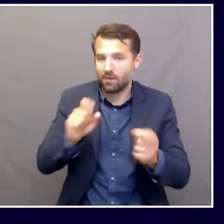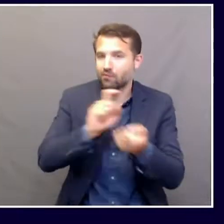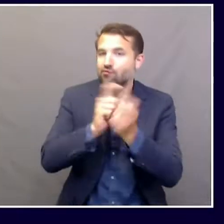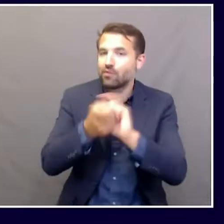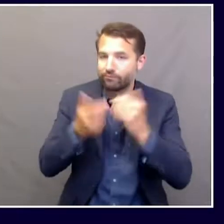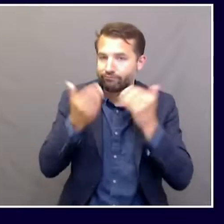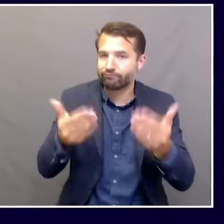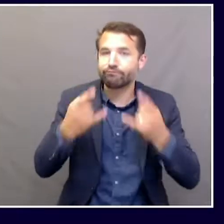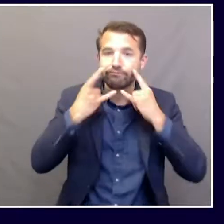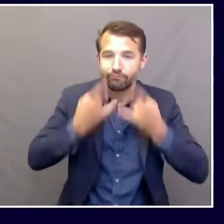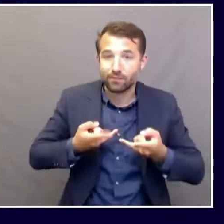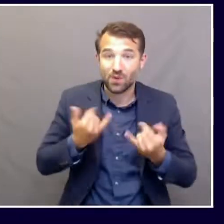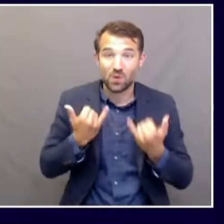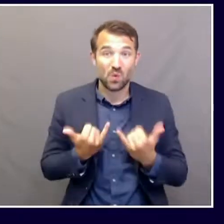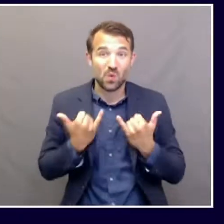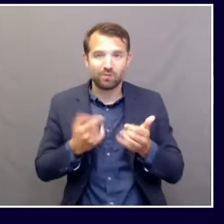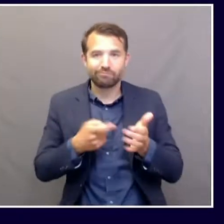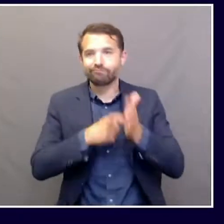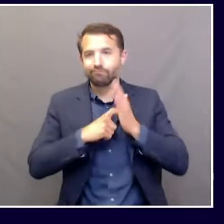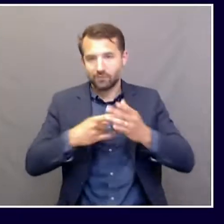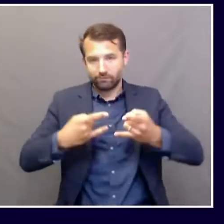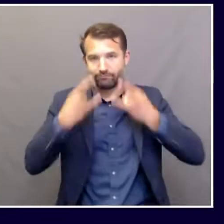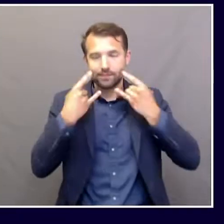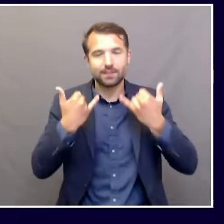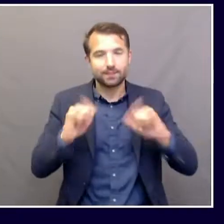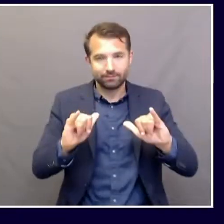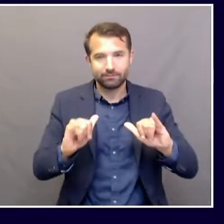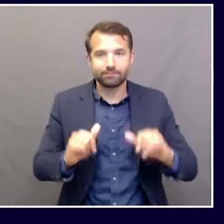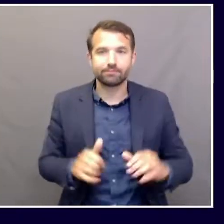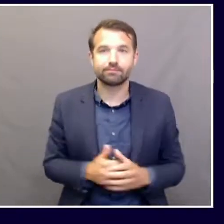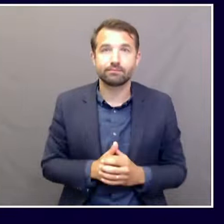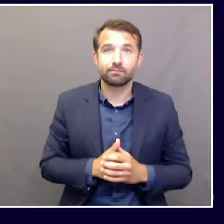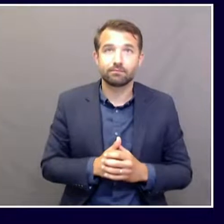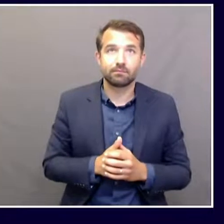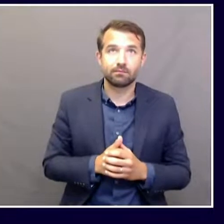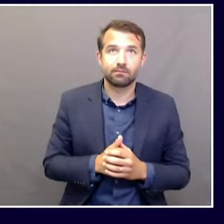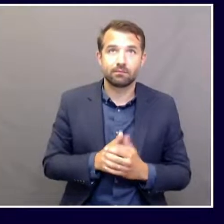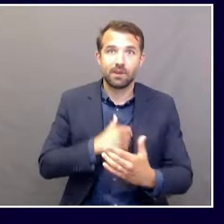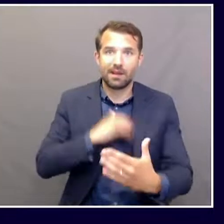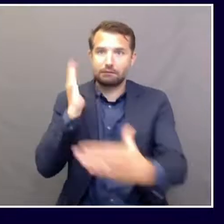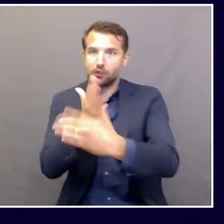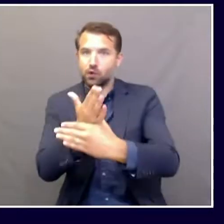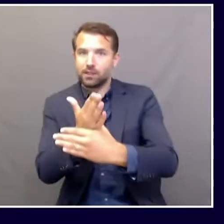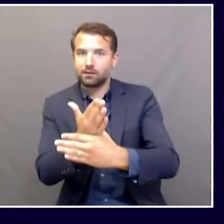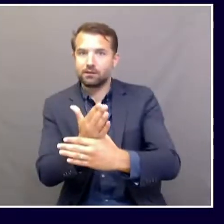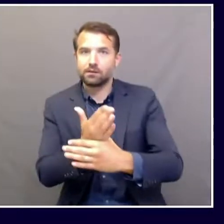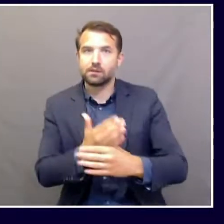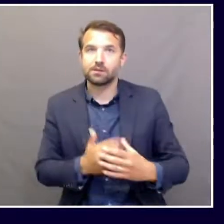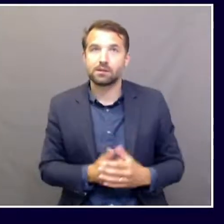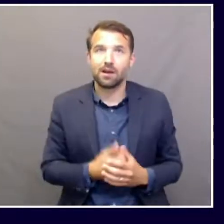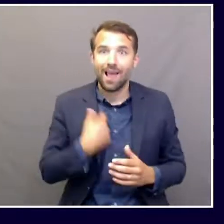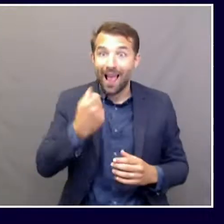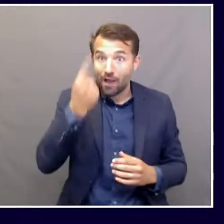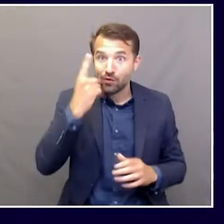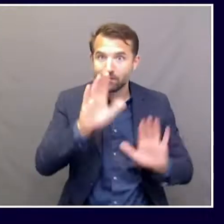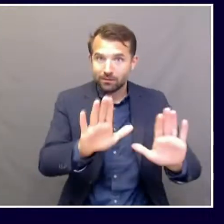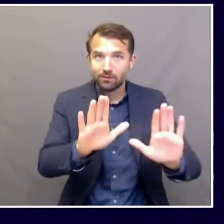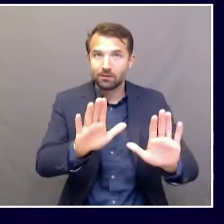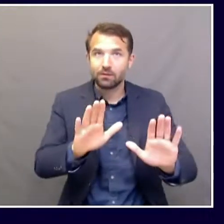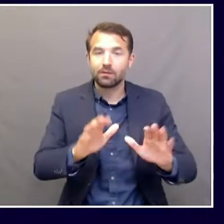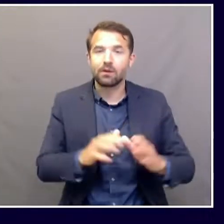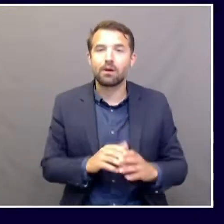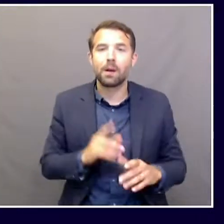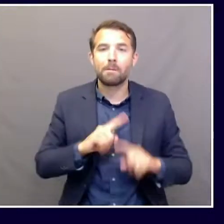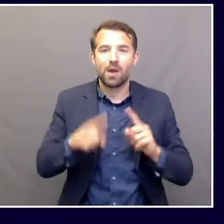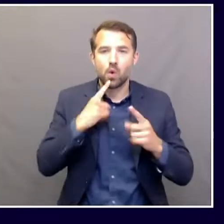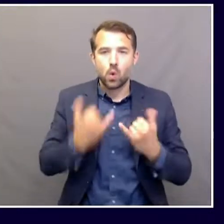I'm sorry. I just want to interject that, yes, I understand that that's something that's down the road, but I guess what my question